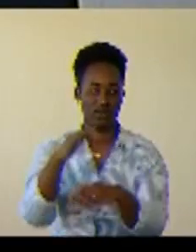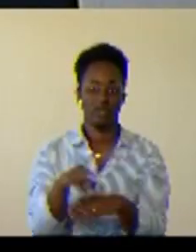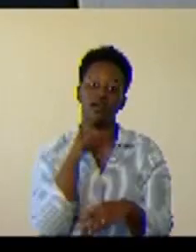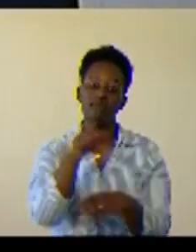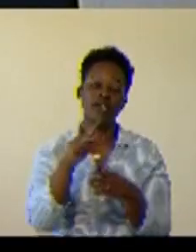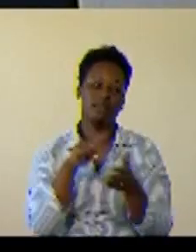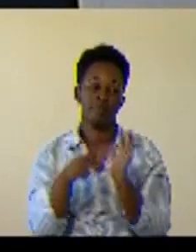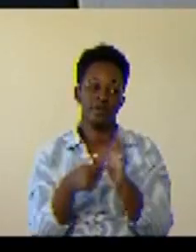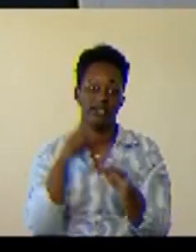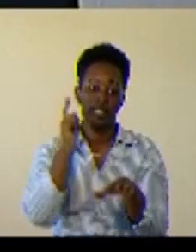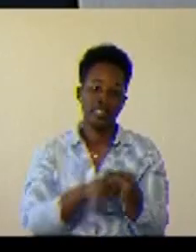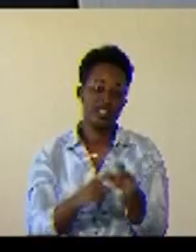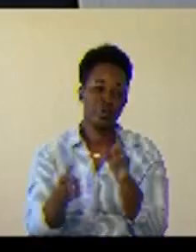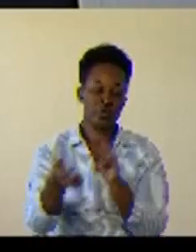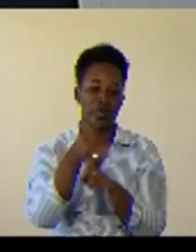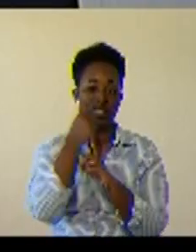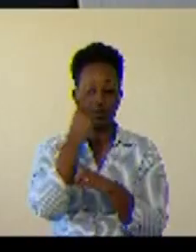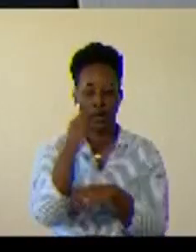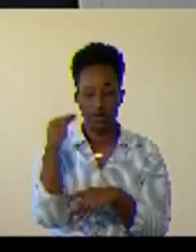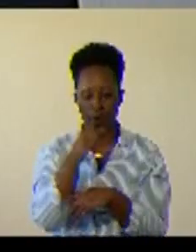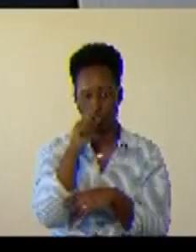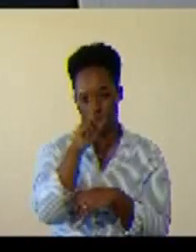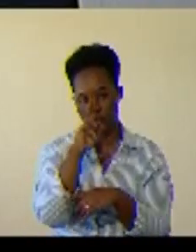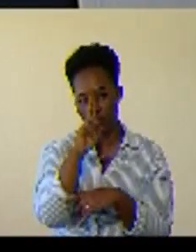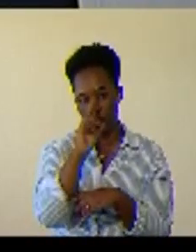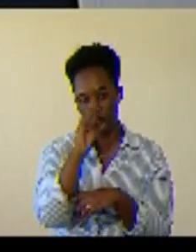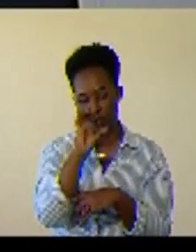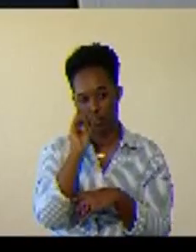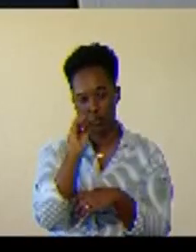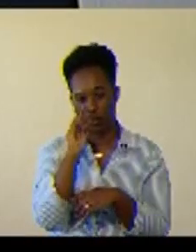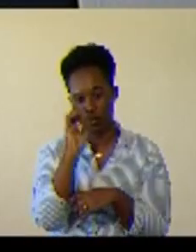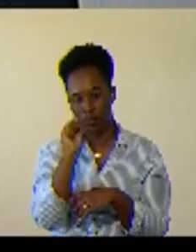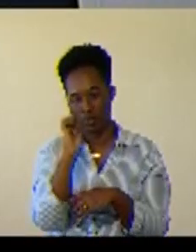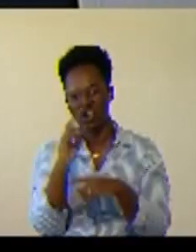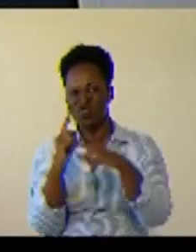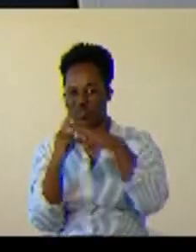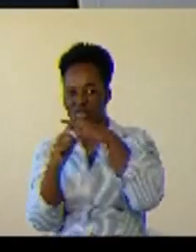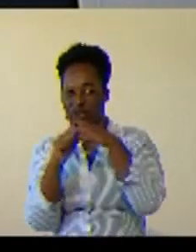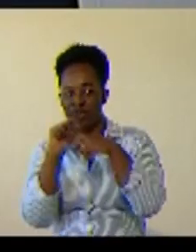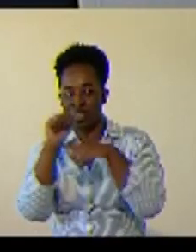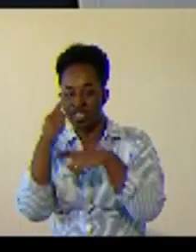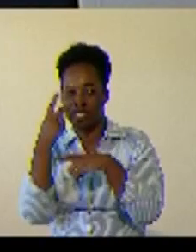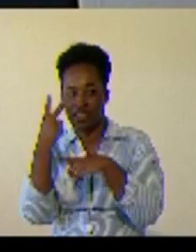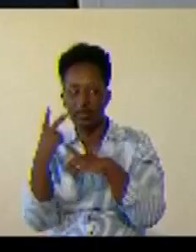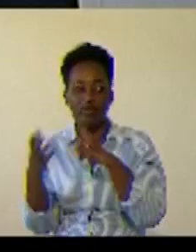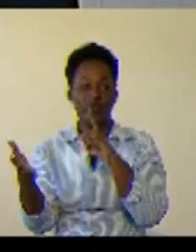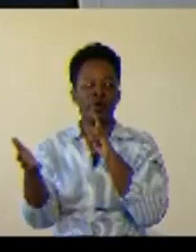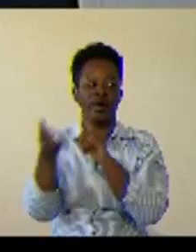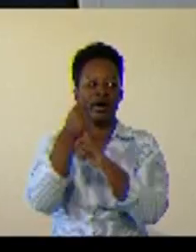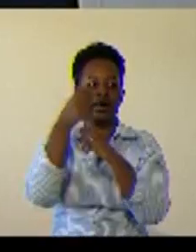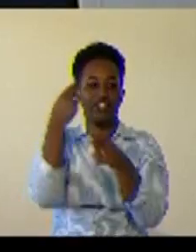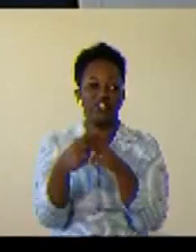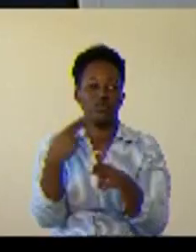that once you get one glucose plus another glucose plus another glucose, you're going to get what you call a